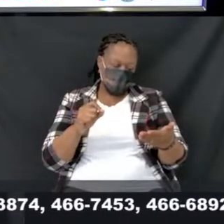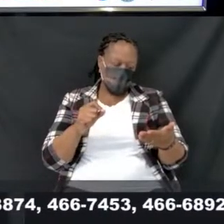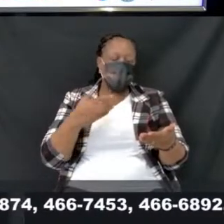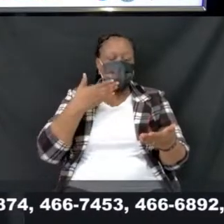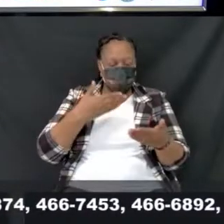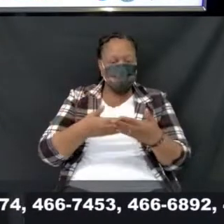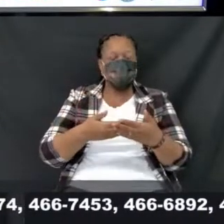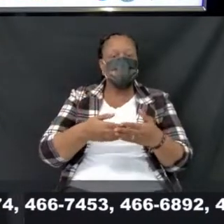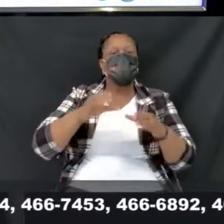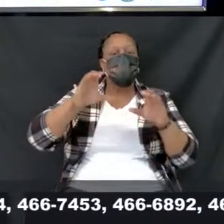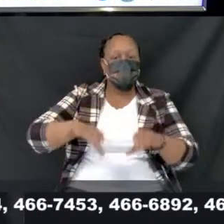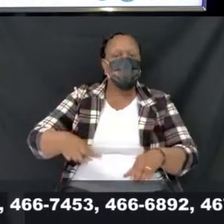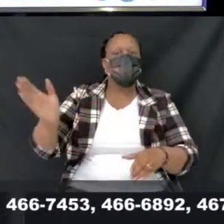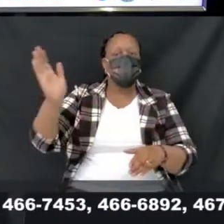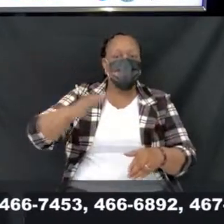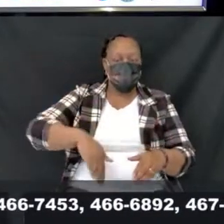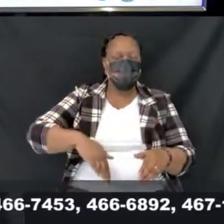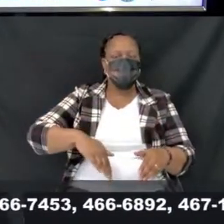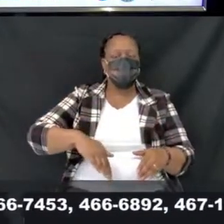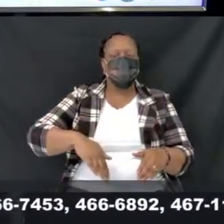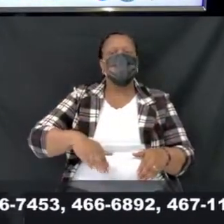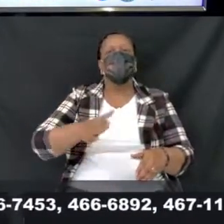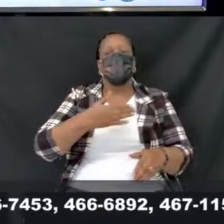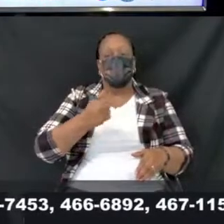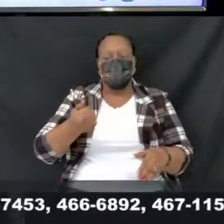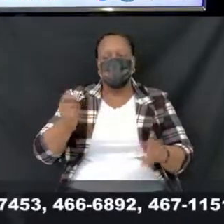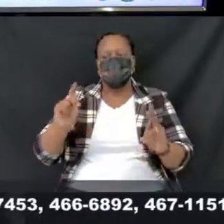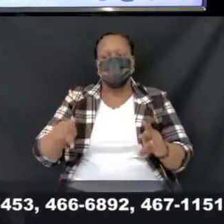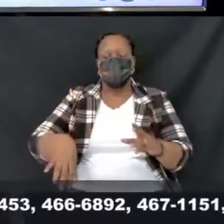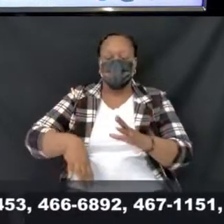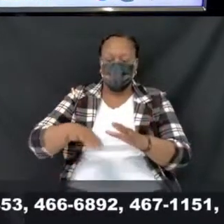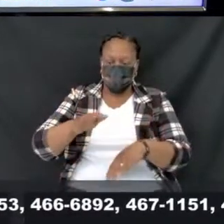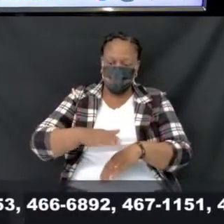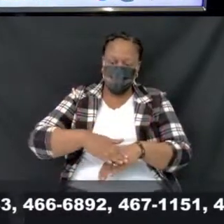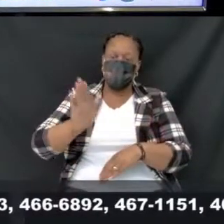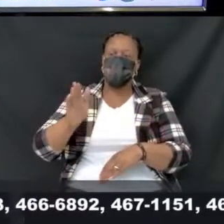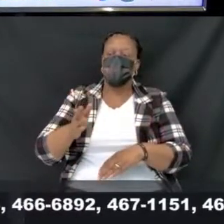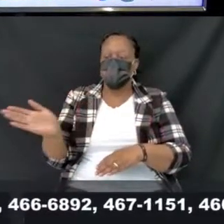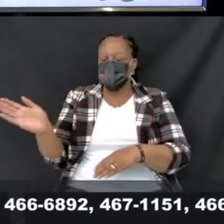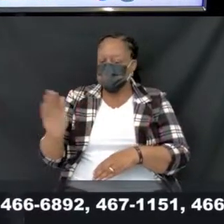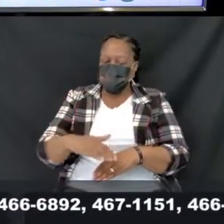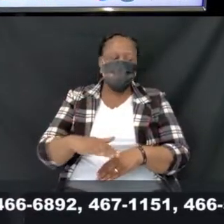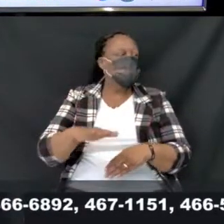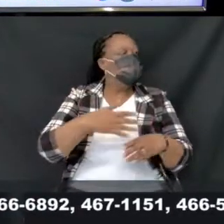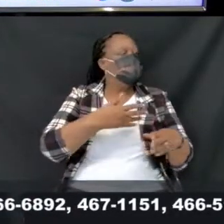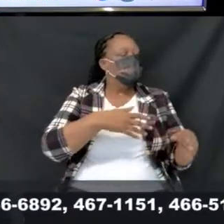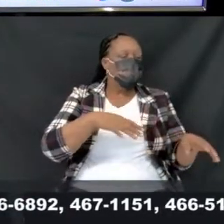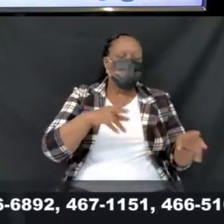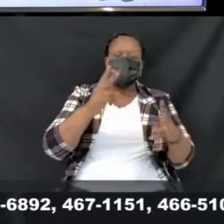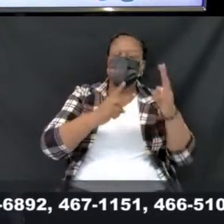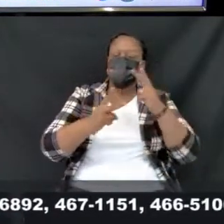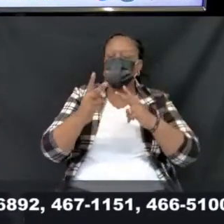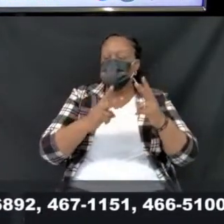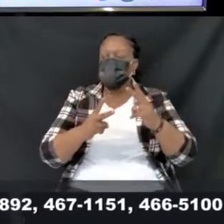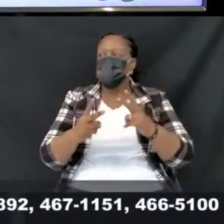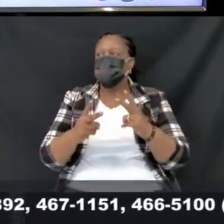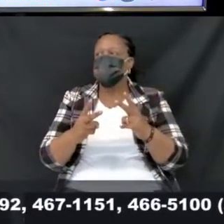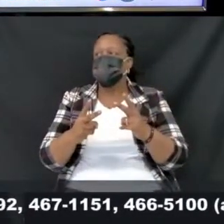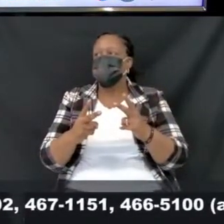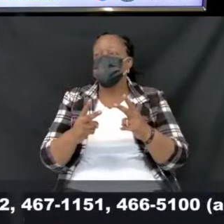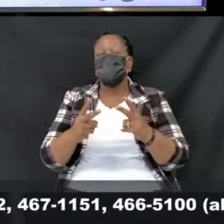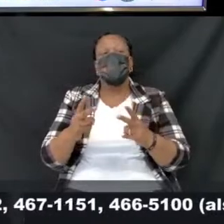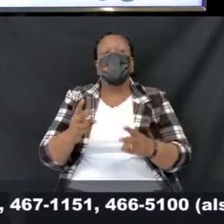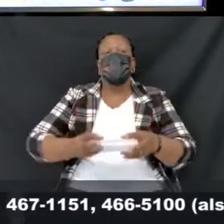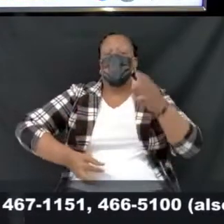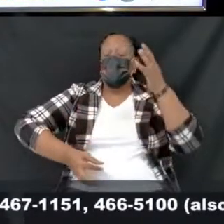etc. Now, if they don't meet that and there's a concern, then they will not be granted pratique. Not being granted pratique